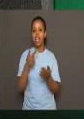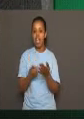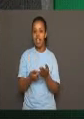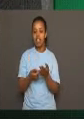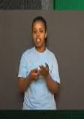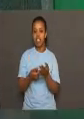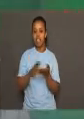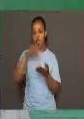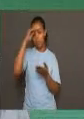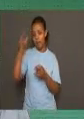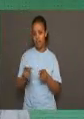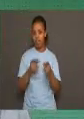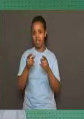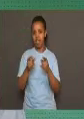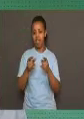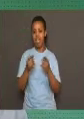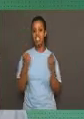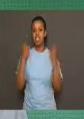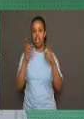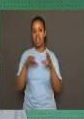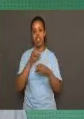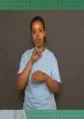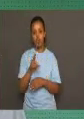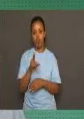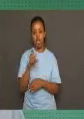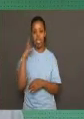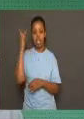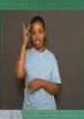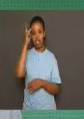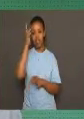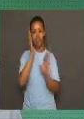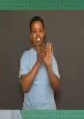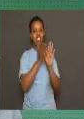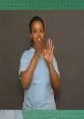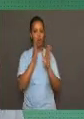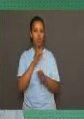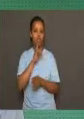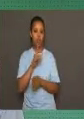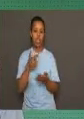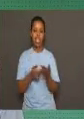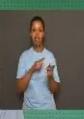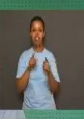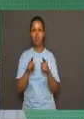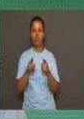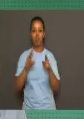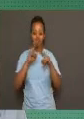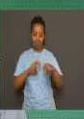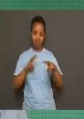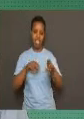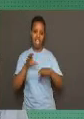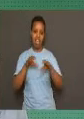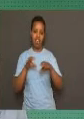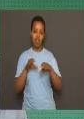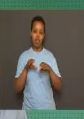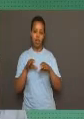insight learning. Köhler was a psychologist who conducted experiments in